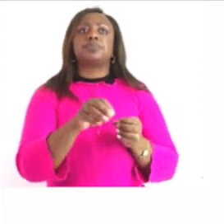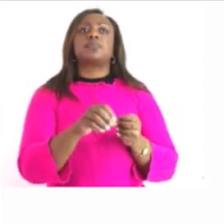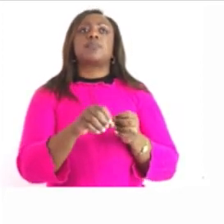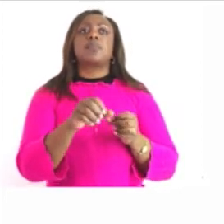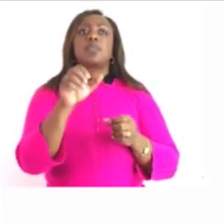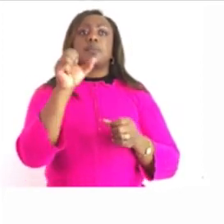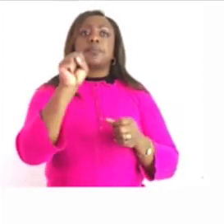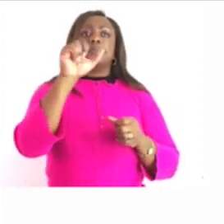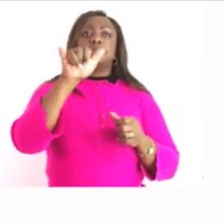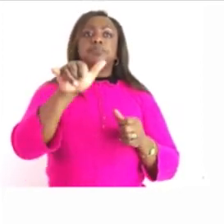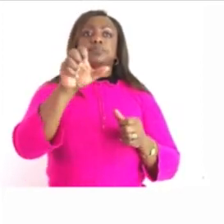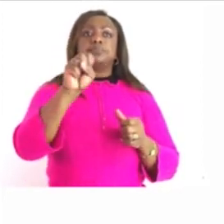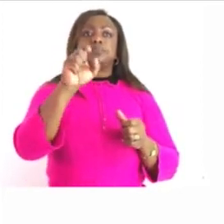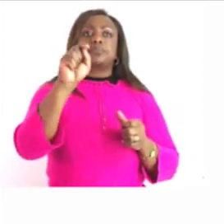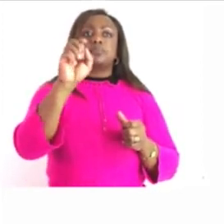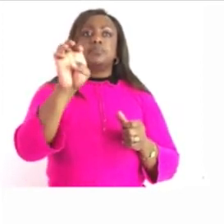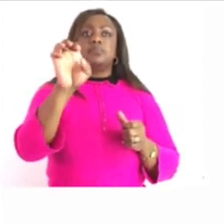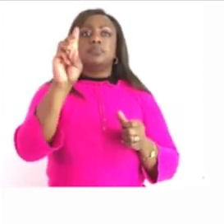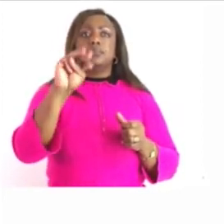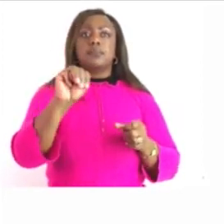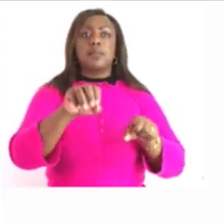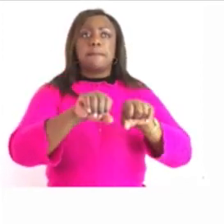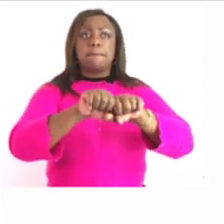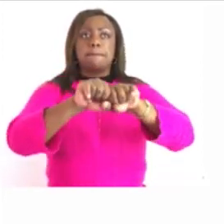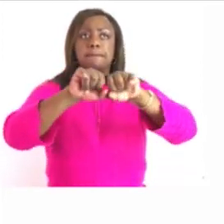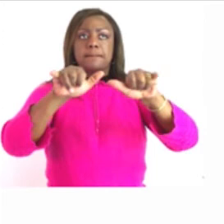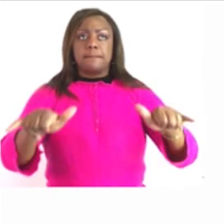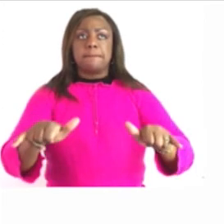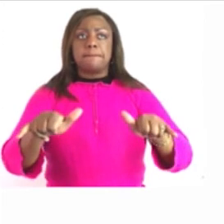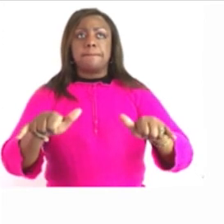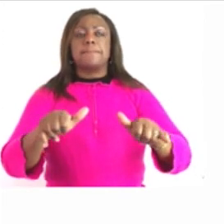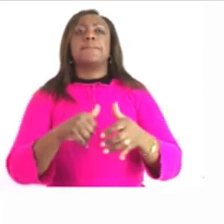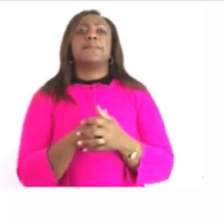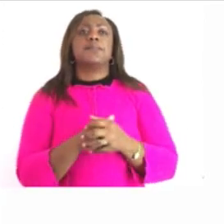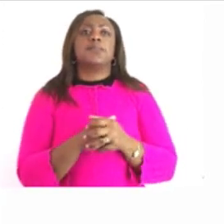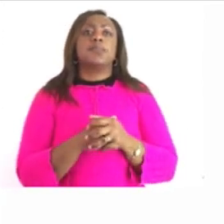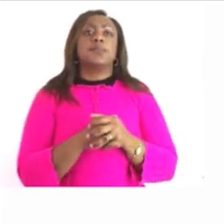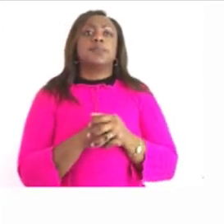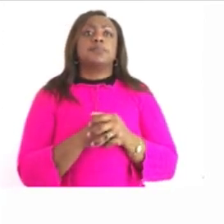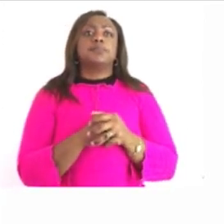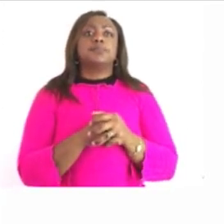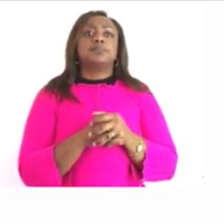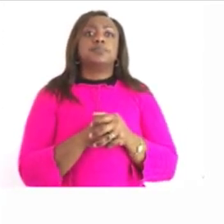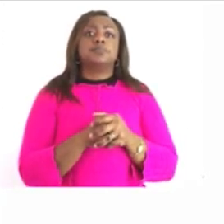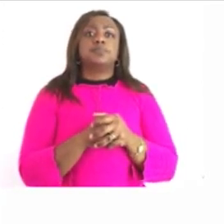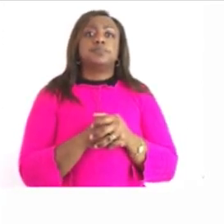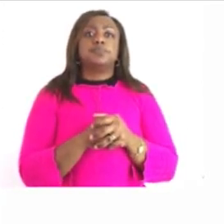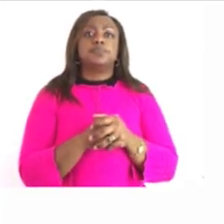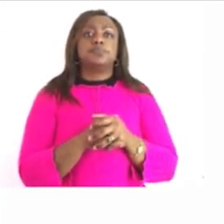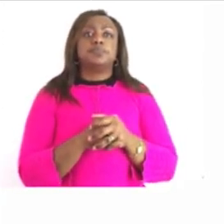breathe in the first place has now to go out of your body. And what is a